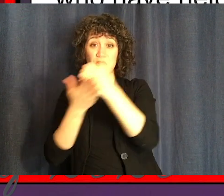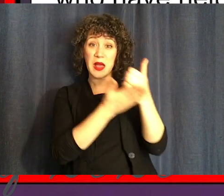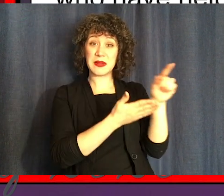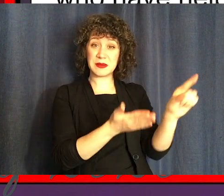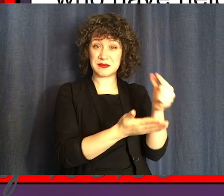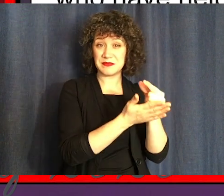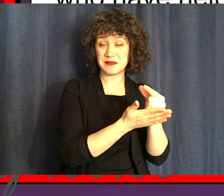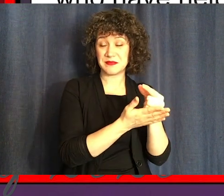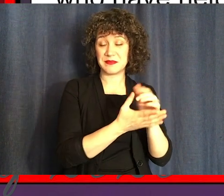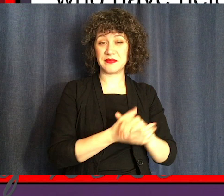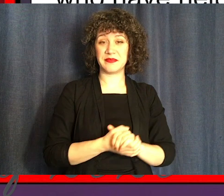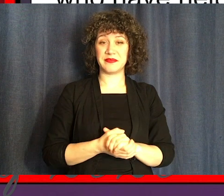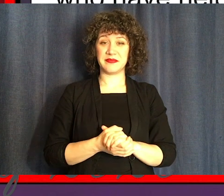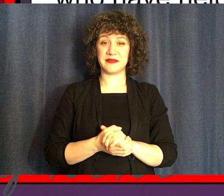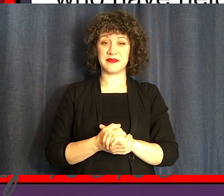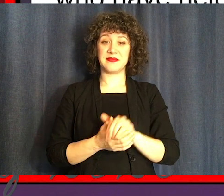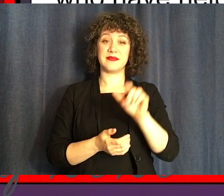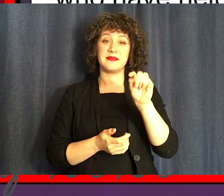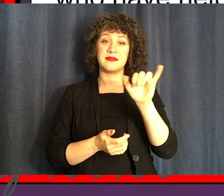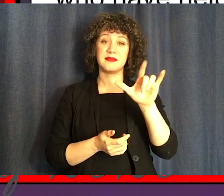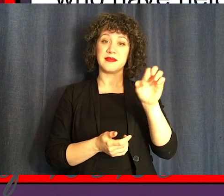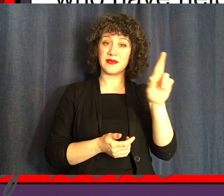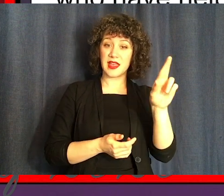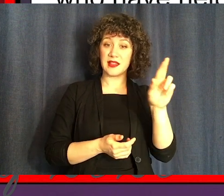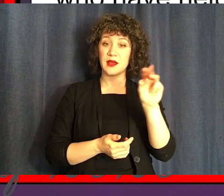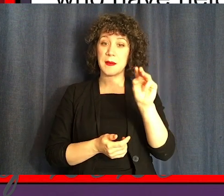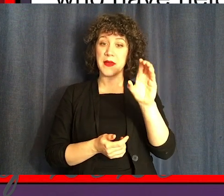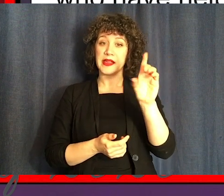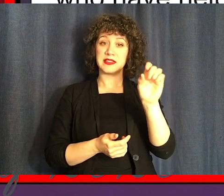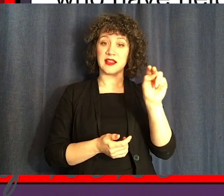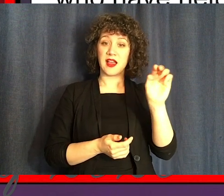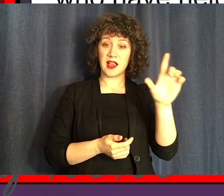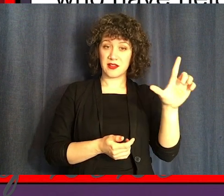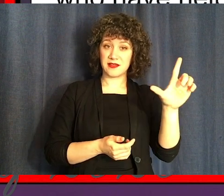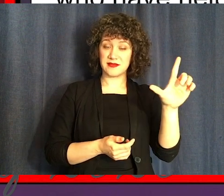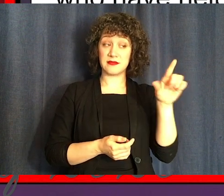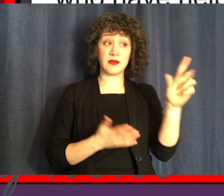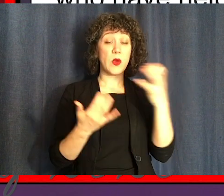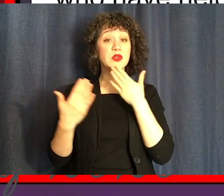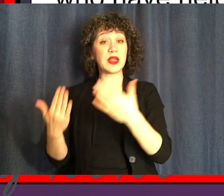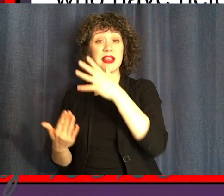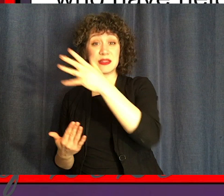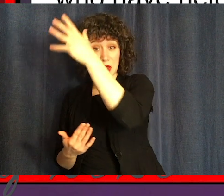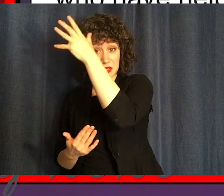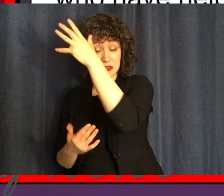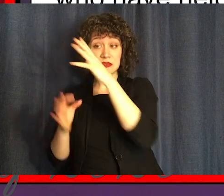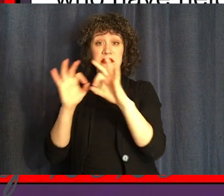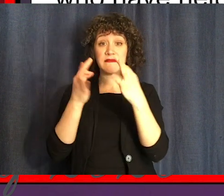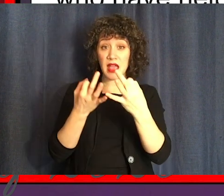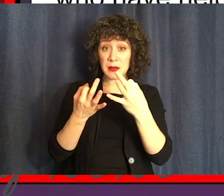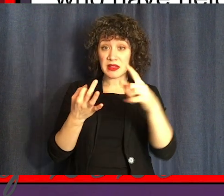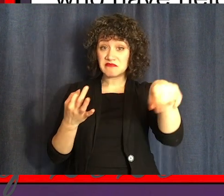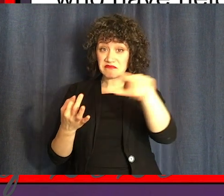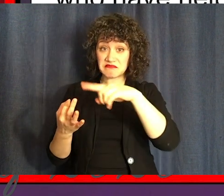Tyler McDonald. Tyler would like to thank his parents, his family members, his friends, and